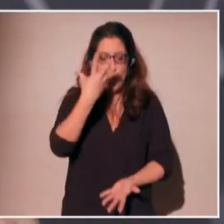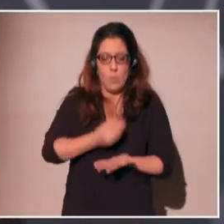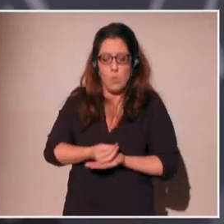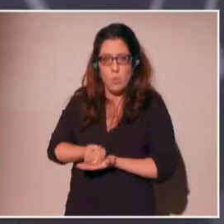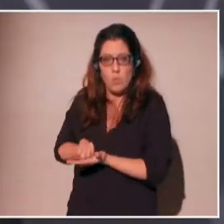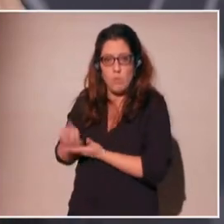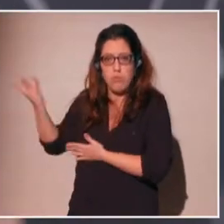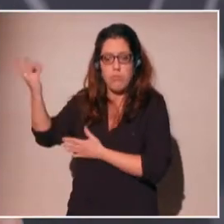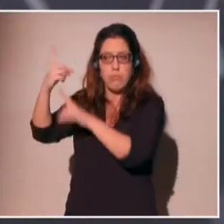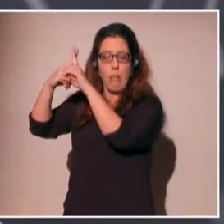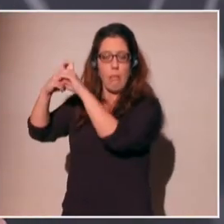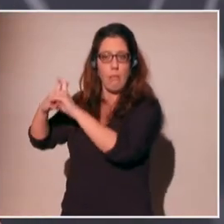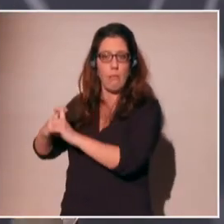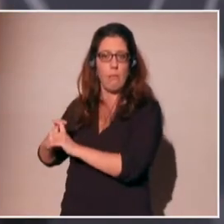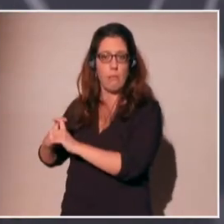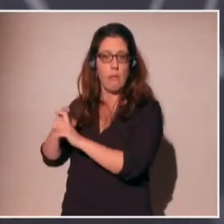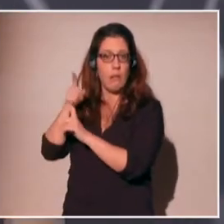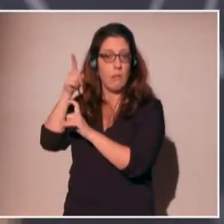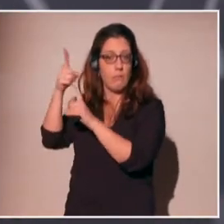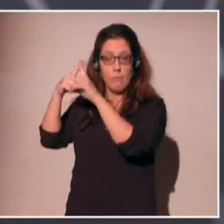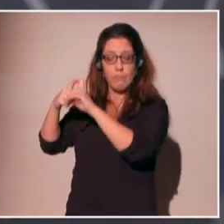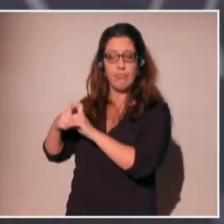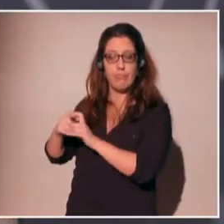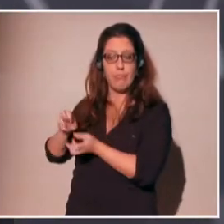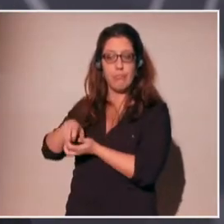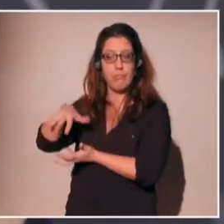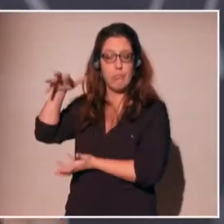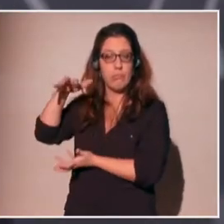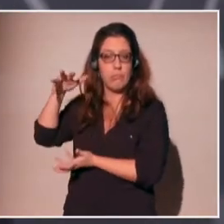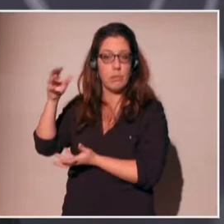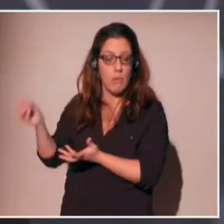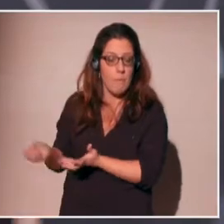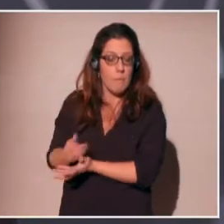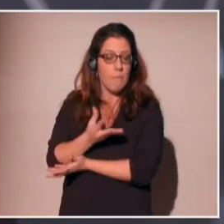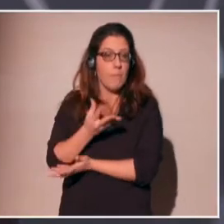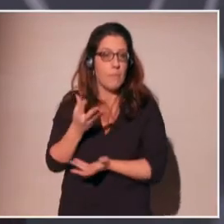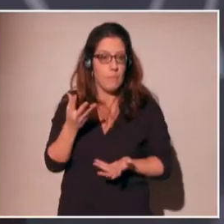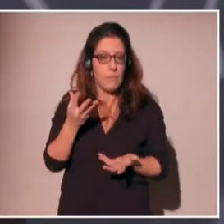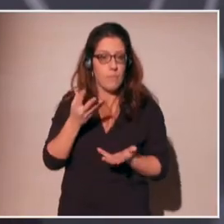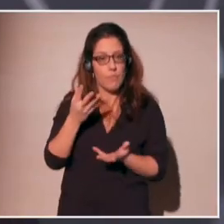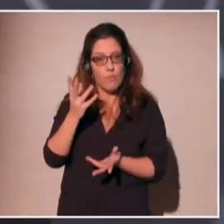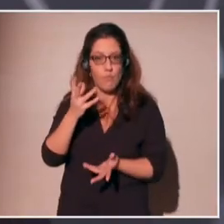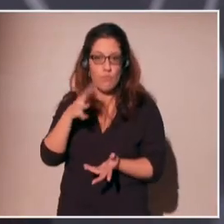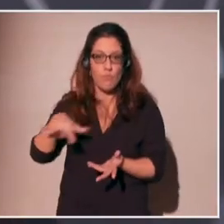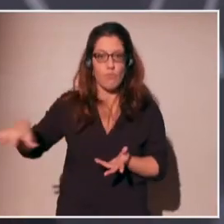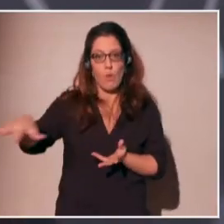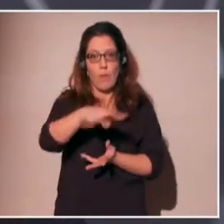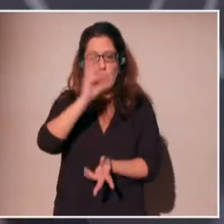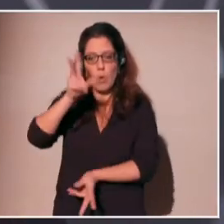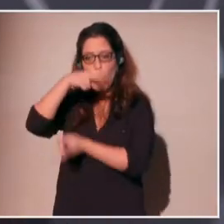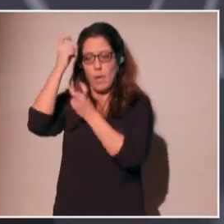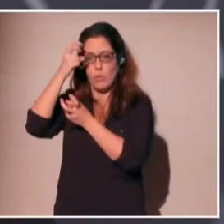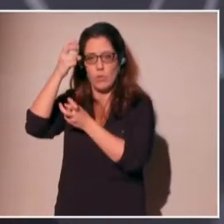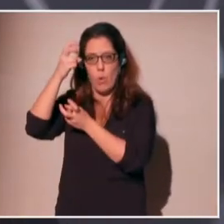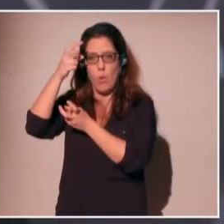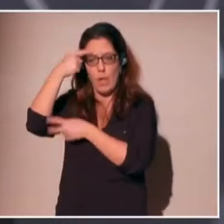intelligent perception and understanding of the environment, and then deliver back actions. Sometimes it's an action that